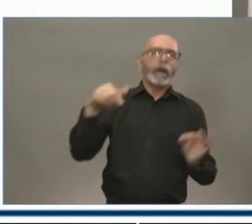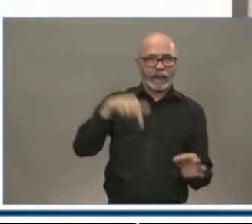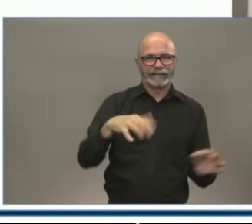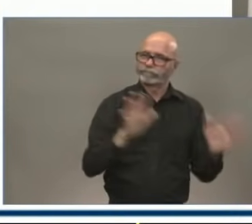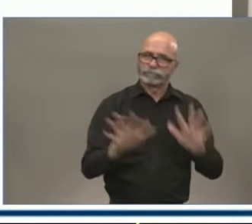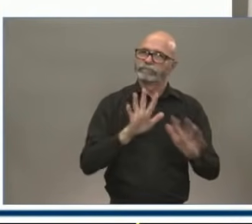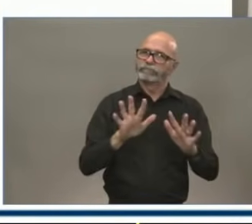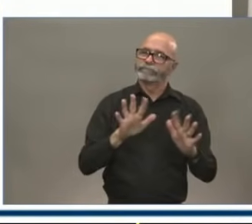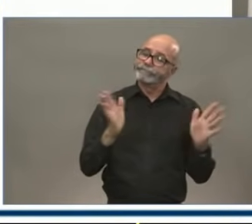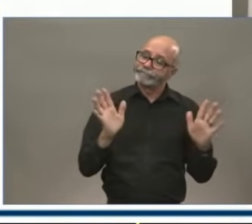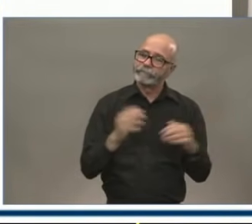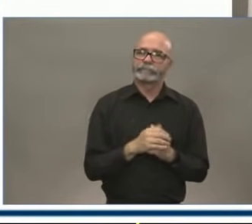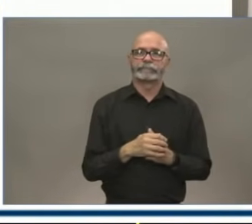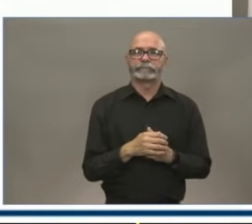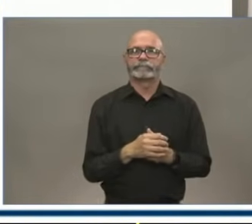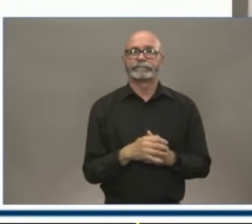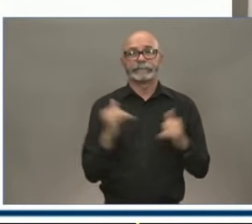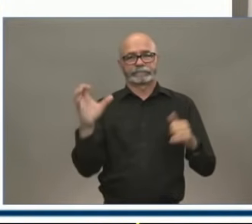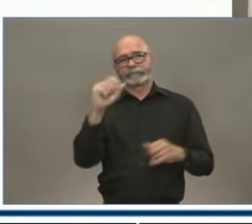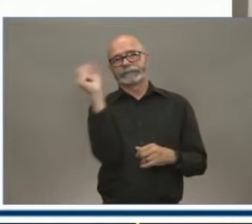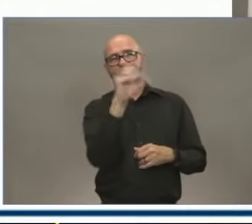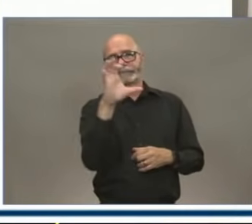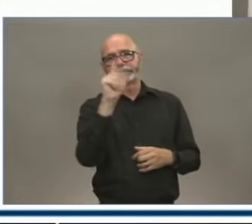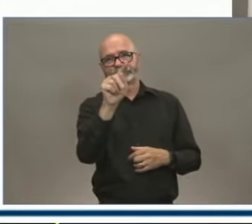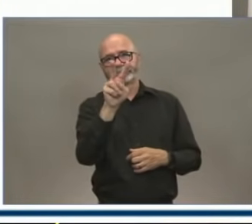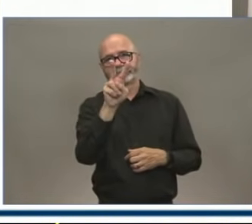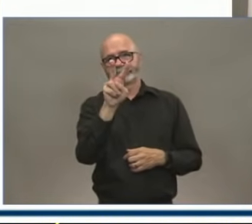will go to CTV, Natasha Pace.